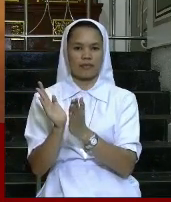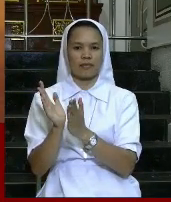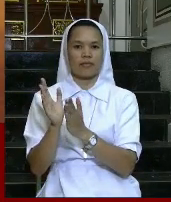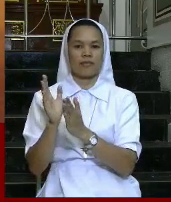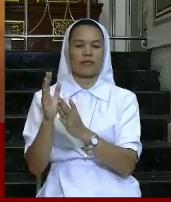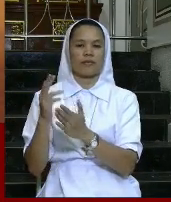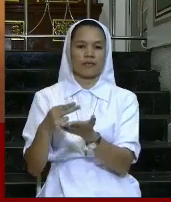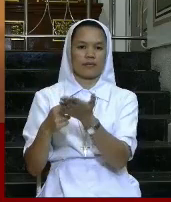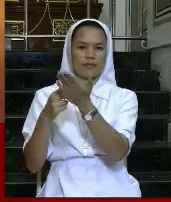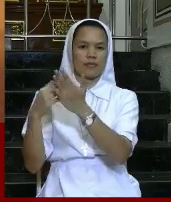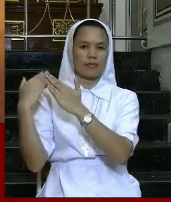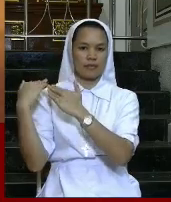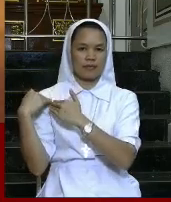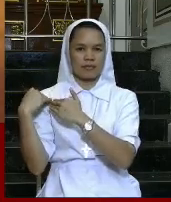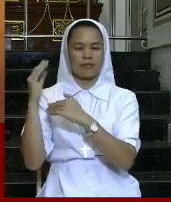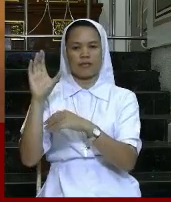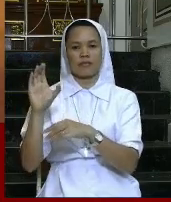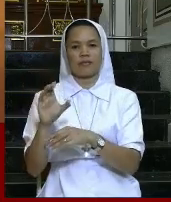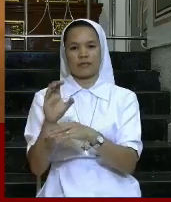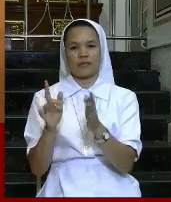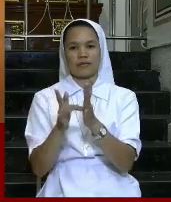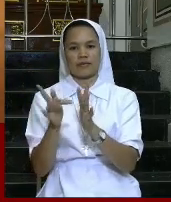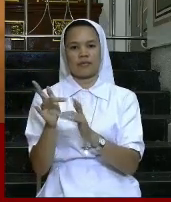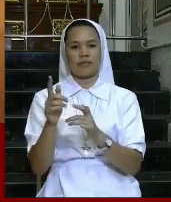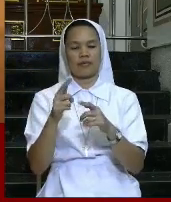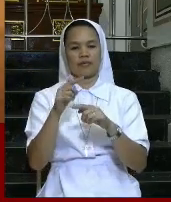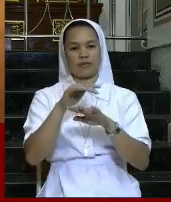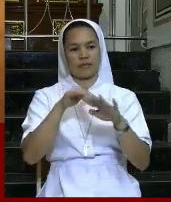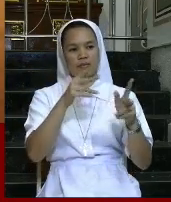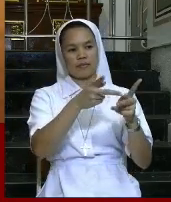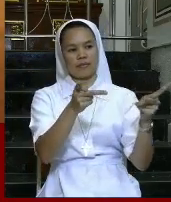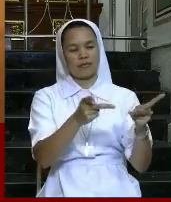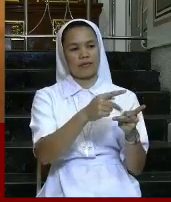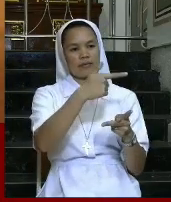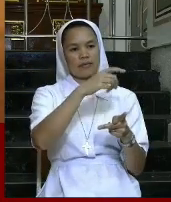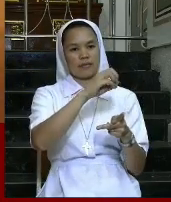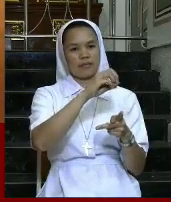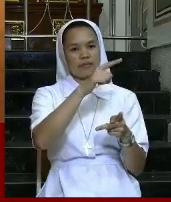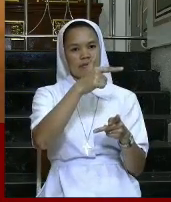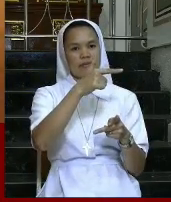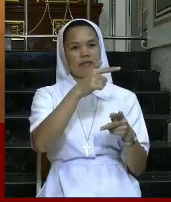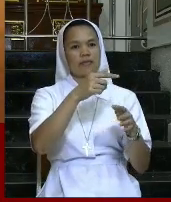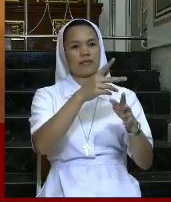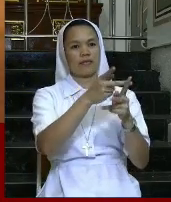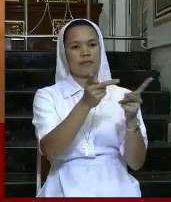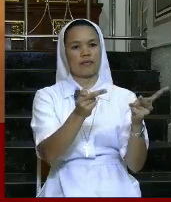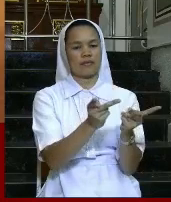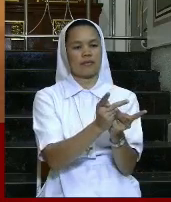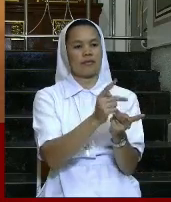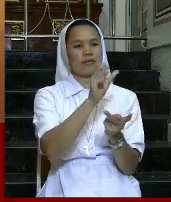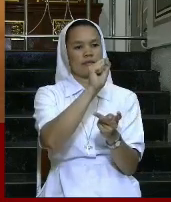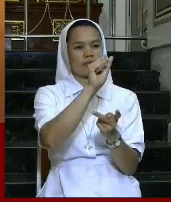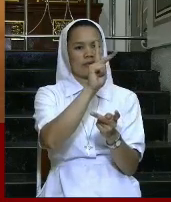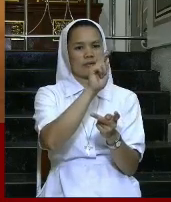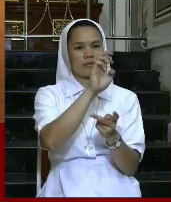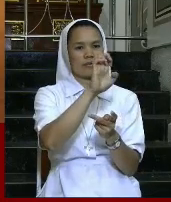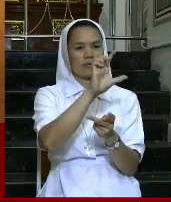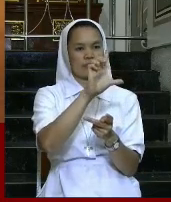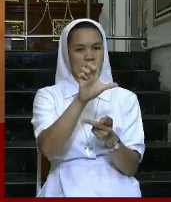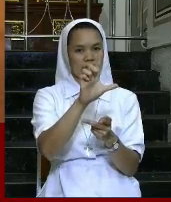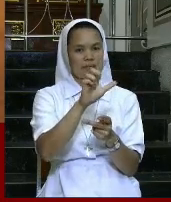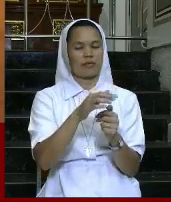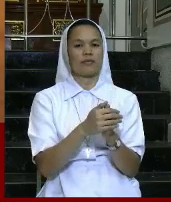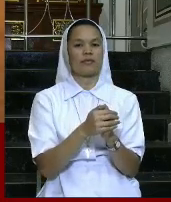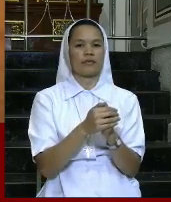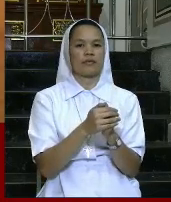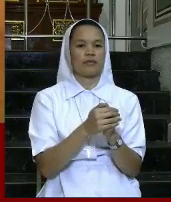cross. And when they came to a place called Golgotha, which means place of skull, they gave Jesus wine to